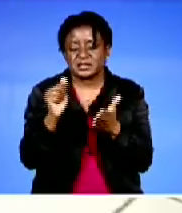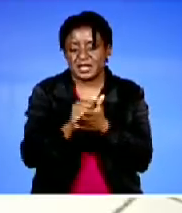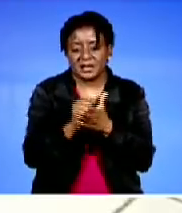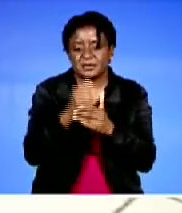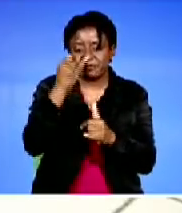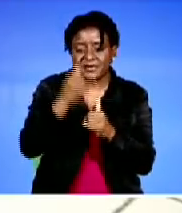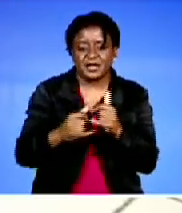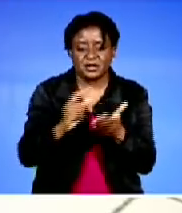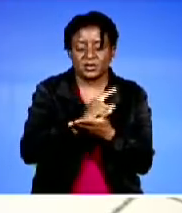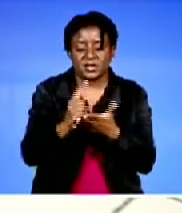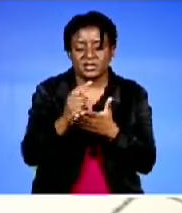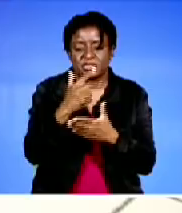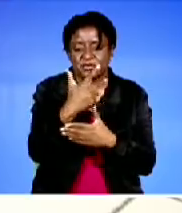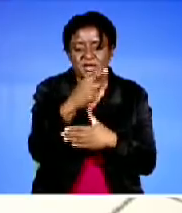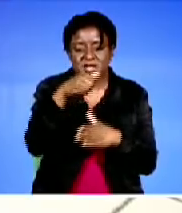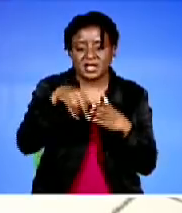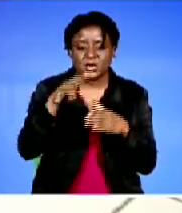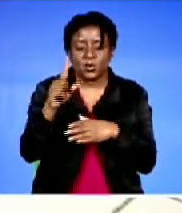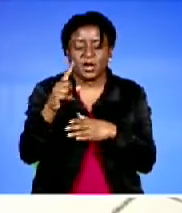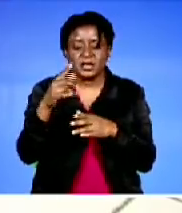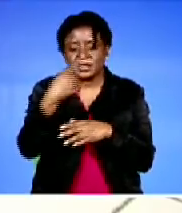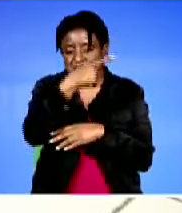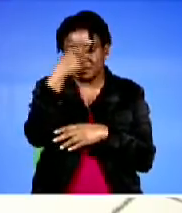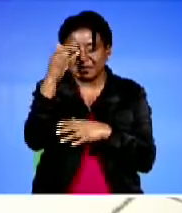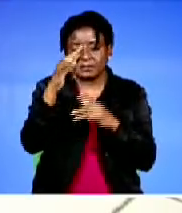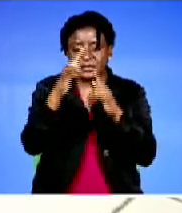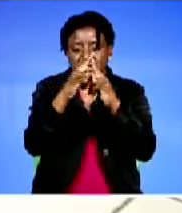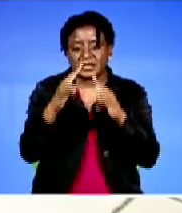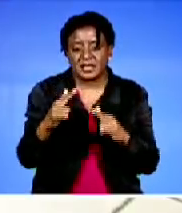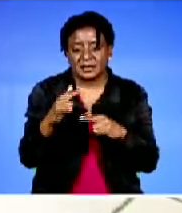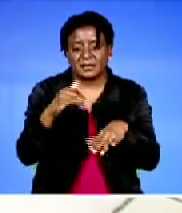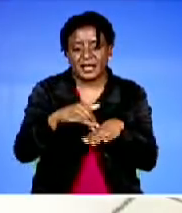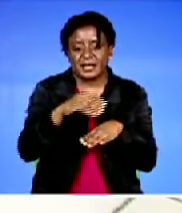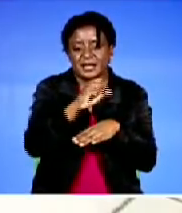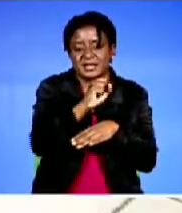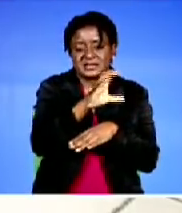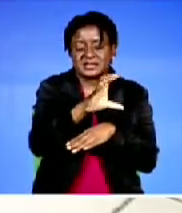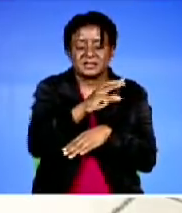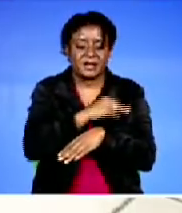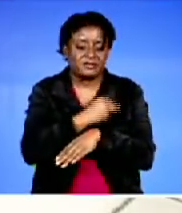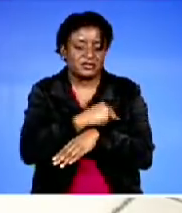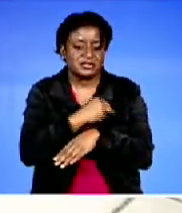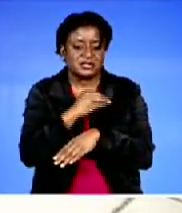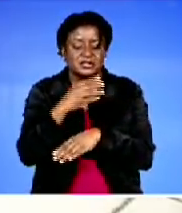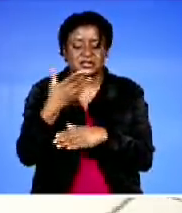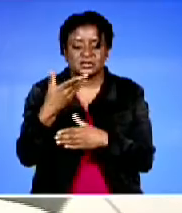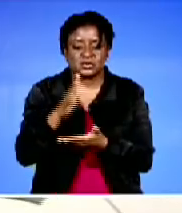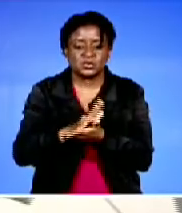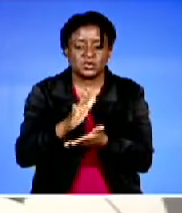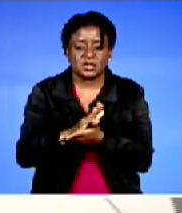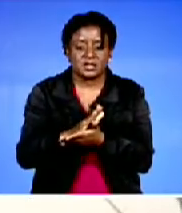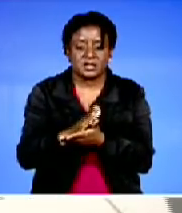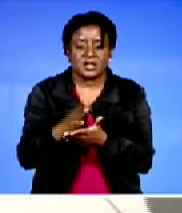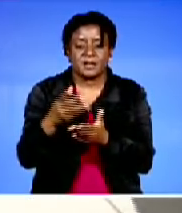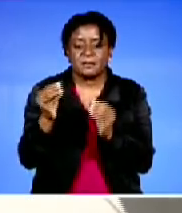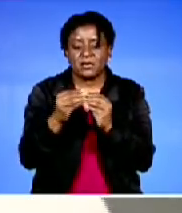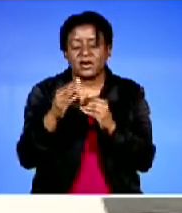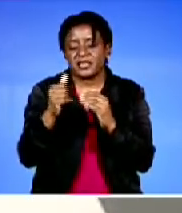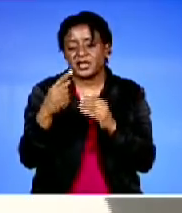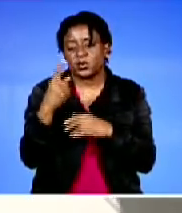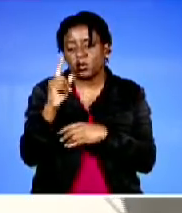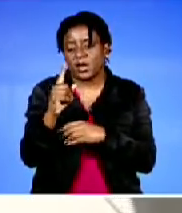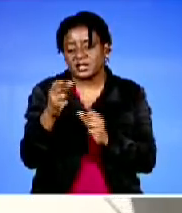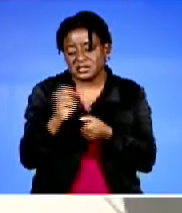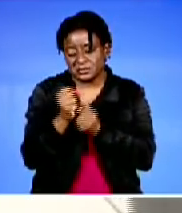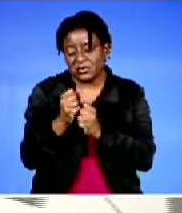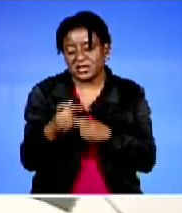of its 3-in-1 summer camp at the S. McPherson Junior High School. Unlike the name states, this camp offers more than one sport for youngsters to